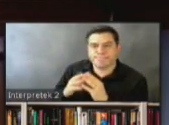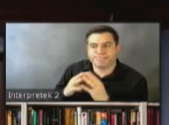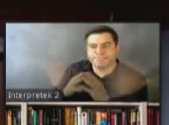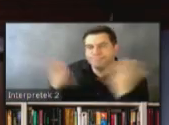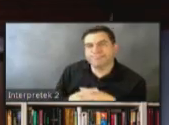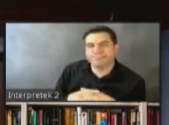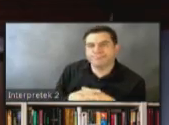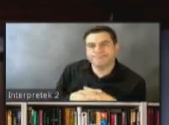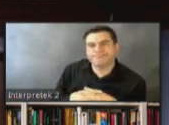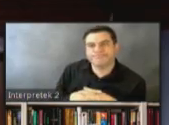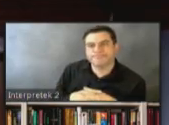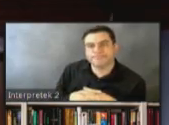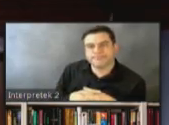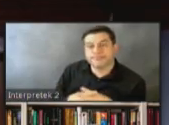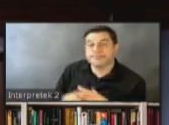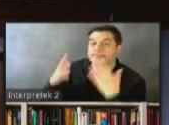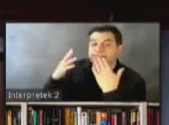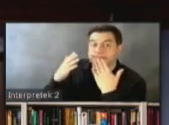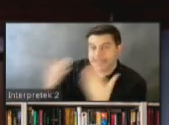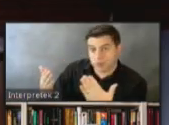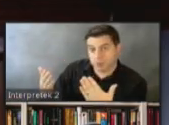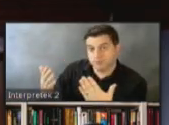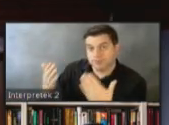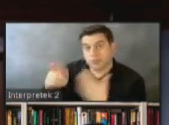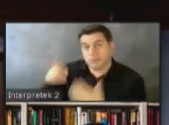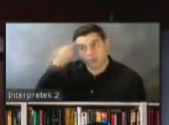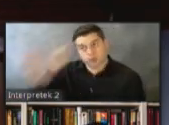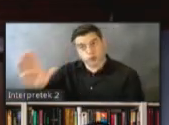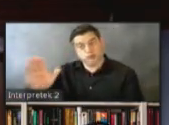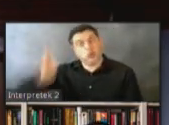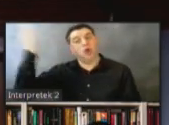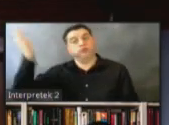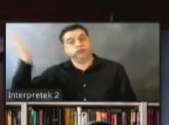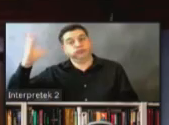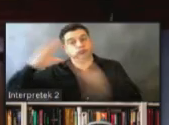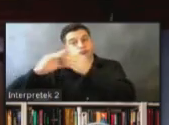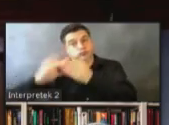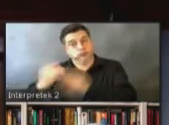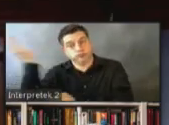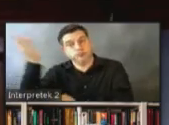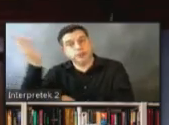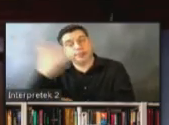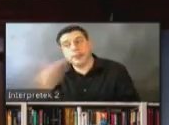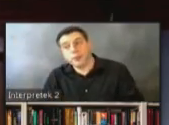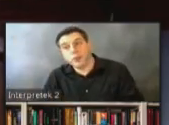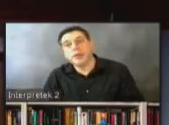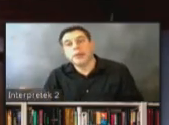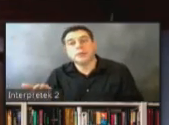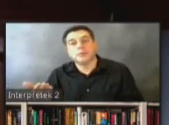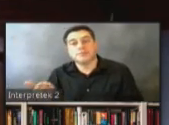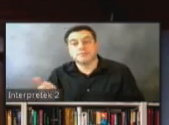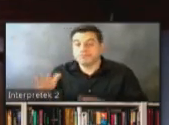thank you again for the presentation. It was great to hear, I guess,